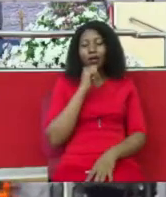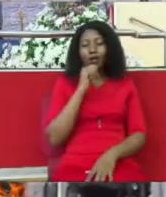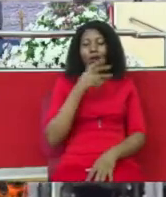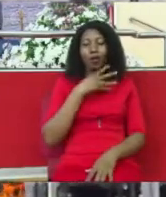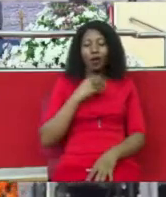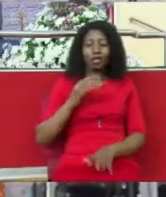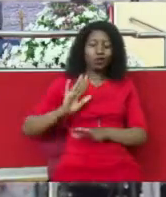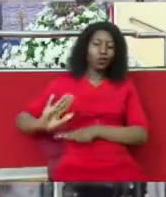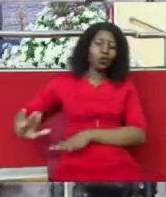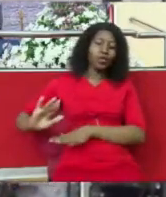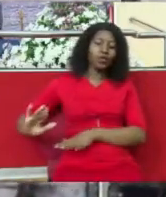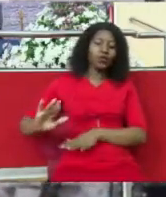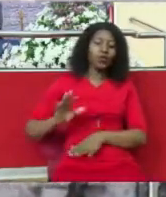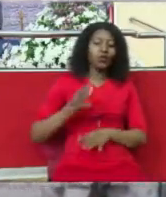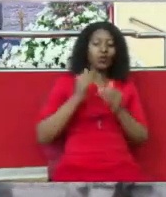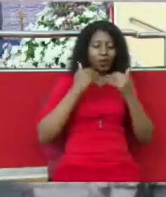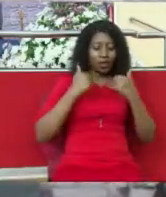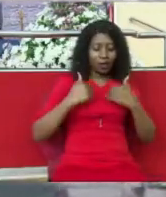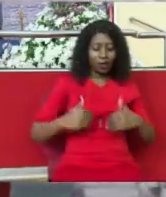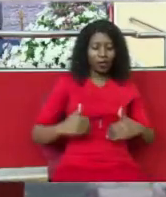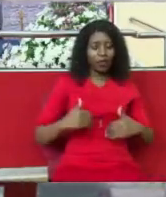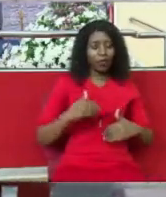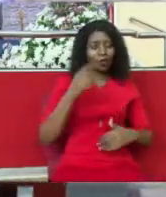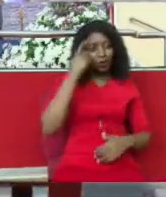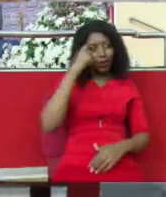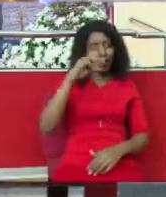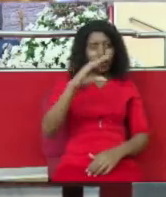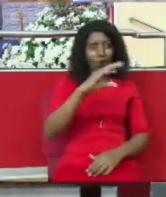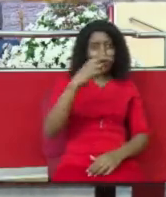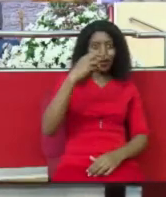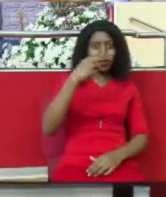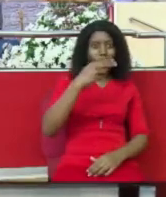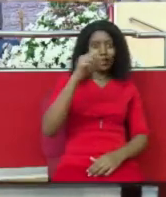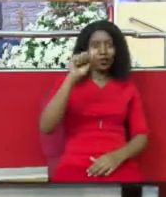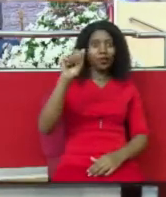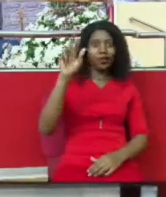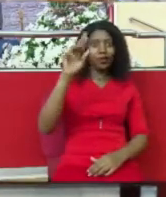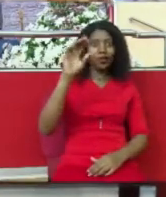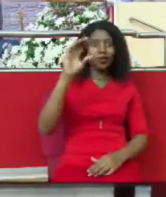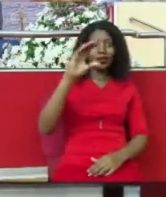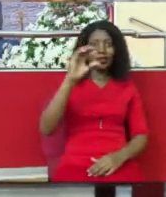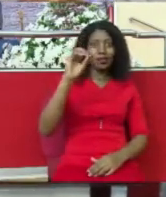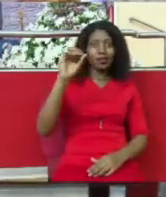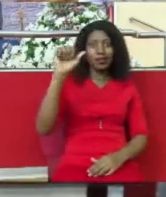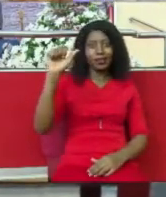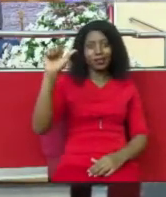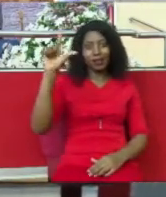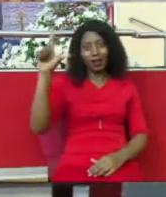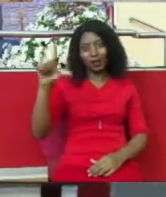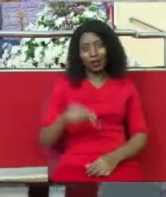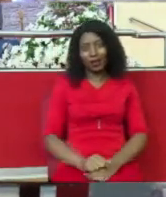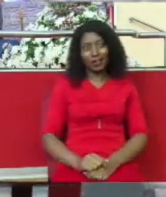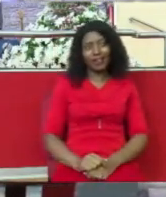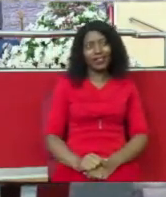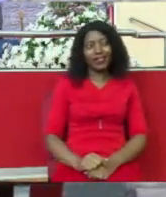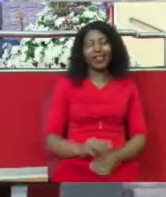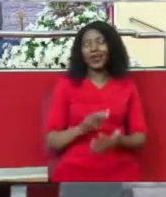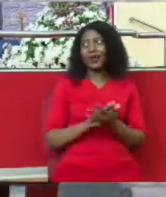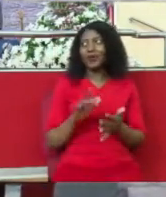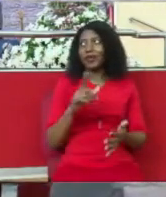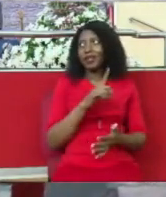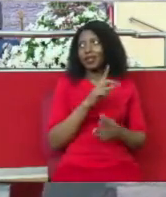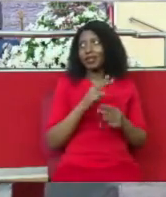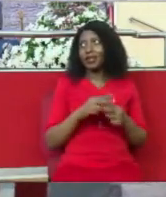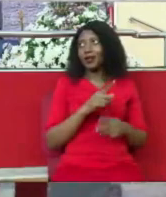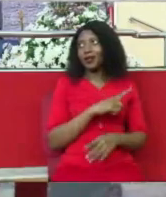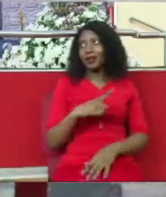hutaki kuondoa hiyo nambari ya huyo mtu. Praise the name of the Lord. Na la Bwana litukuzwe. Jonah found